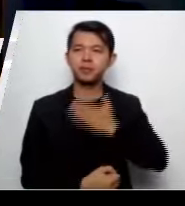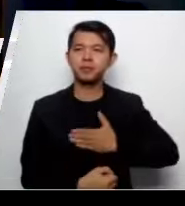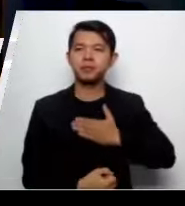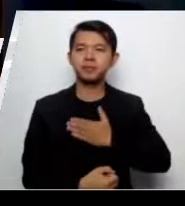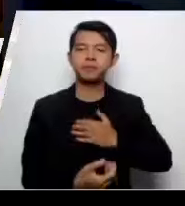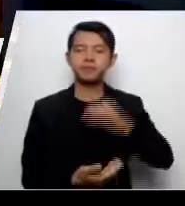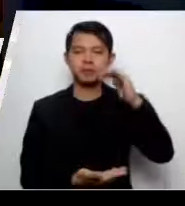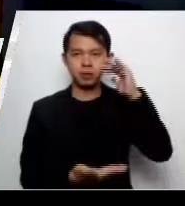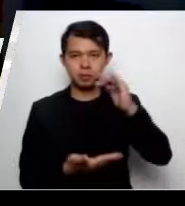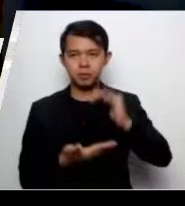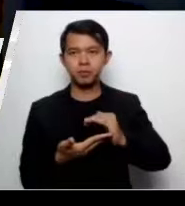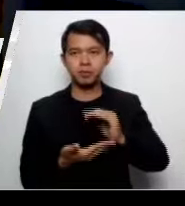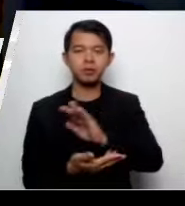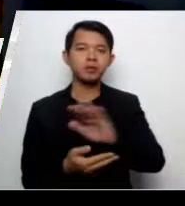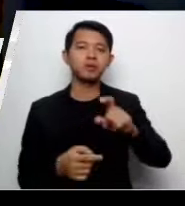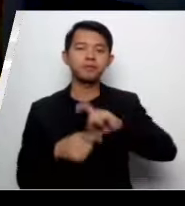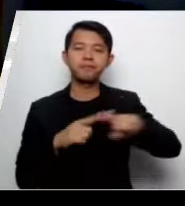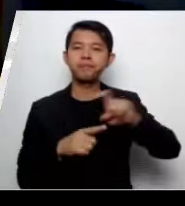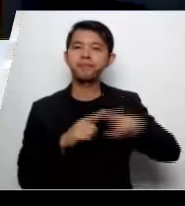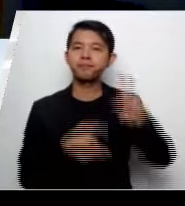power consumption during